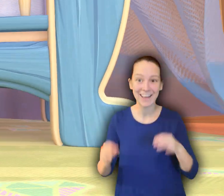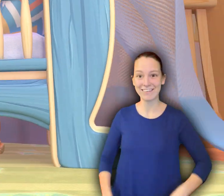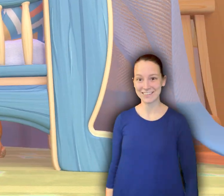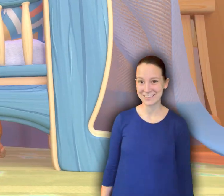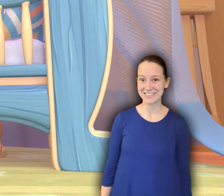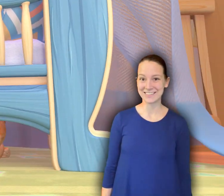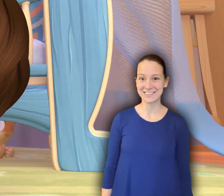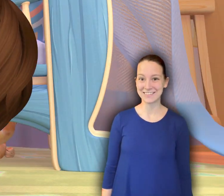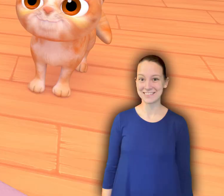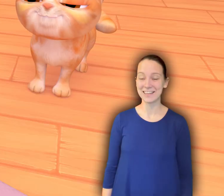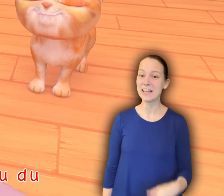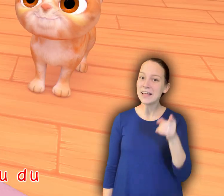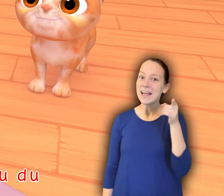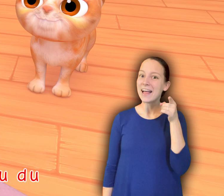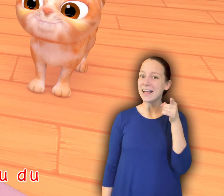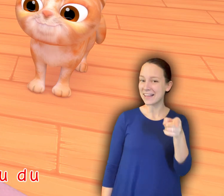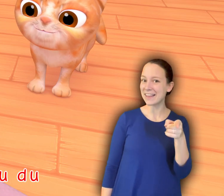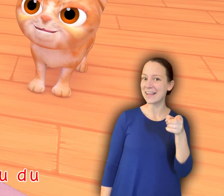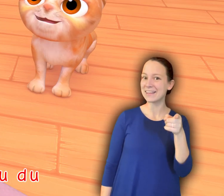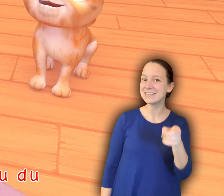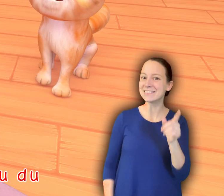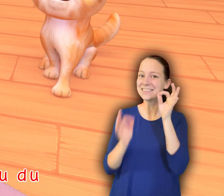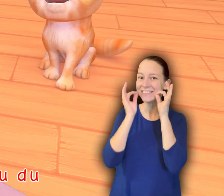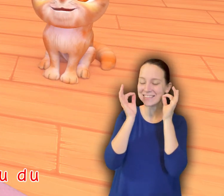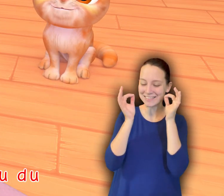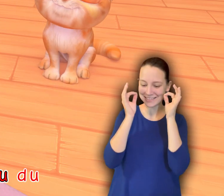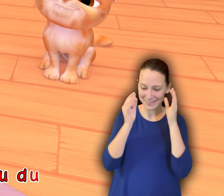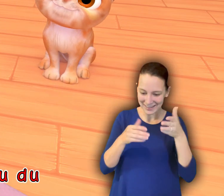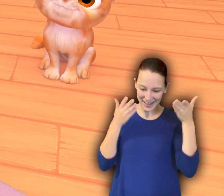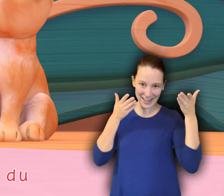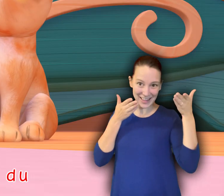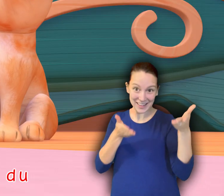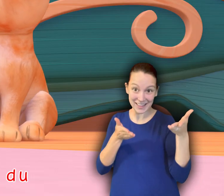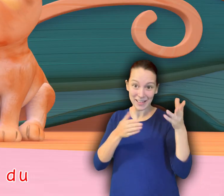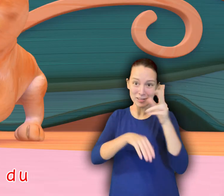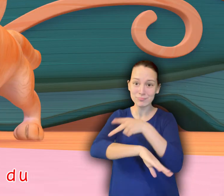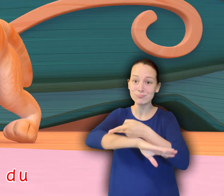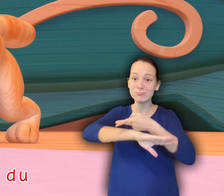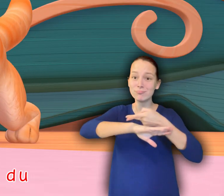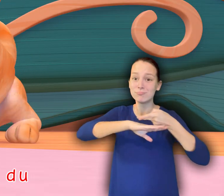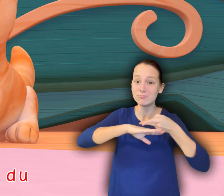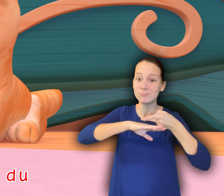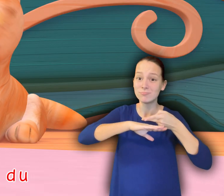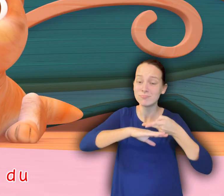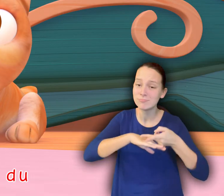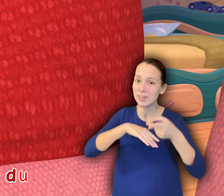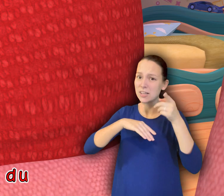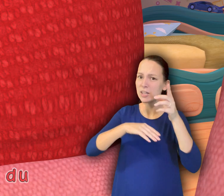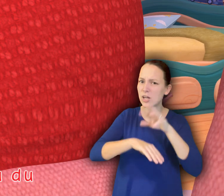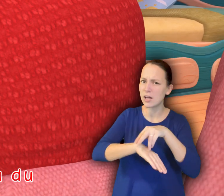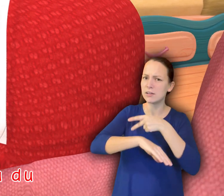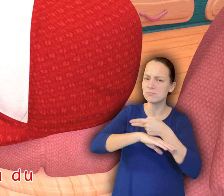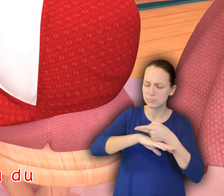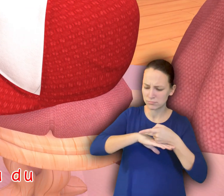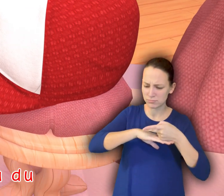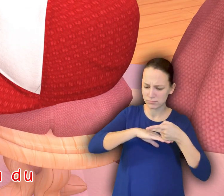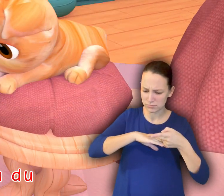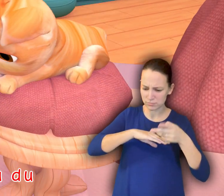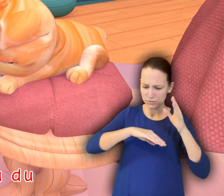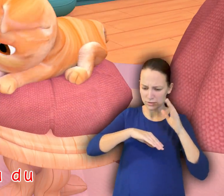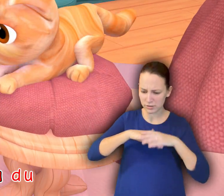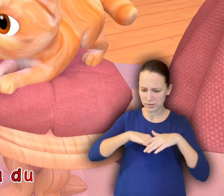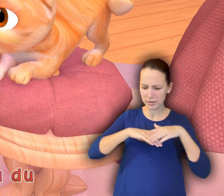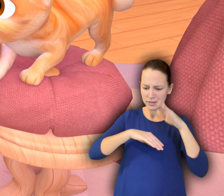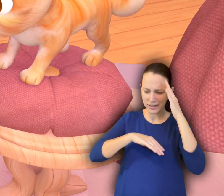kitty cat there is that lying flat on the